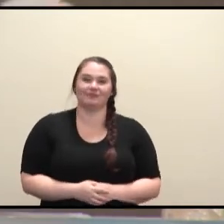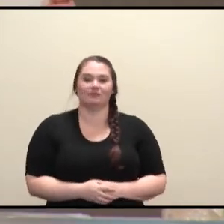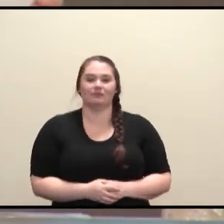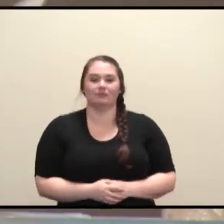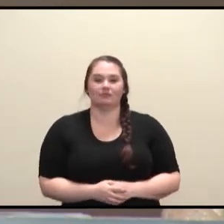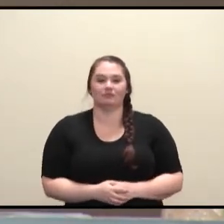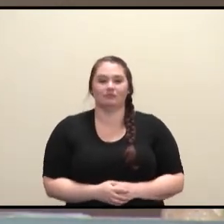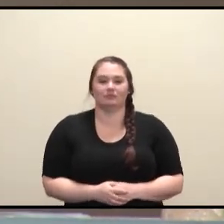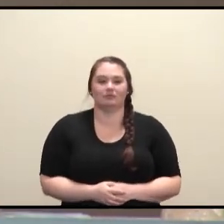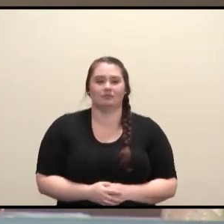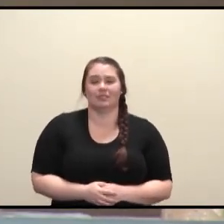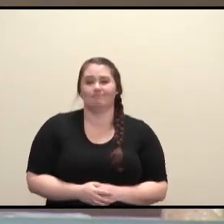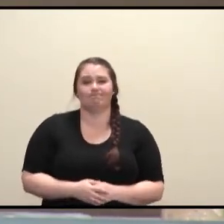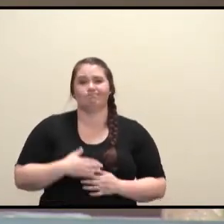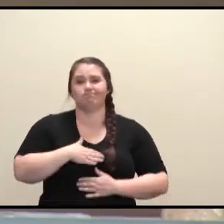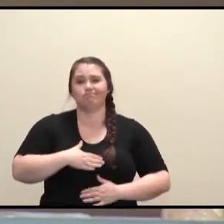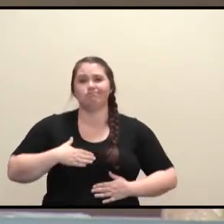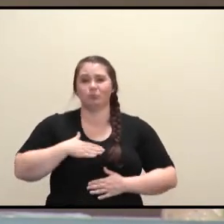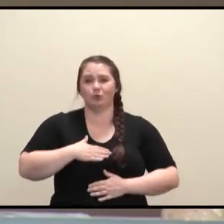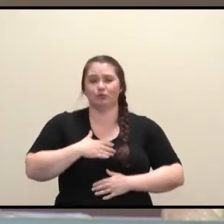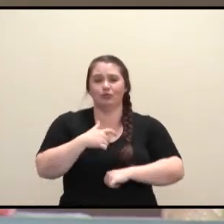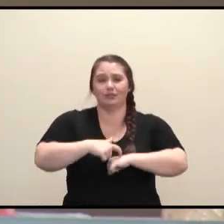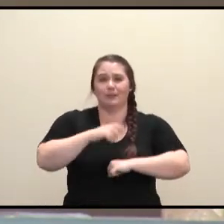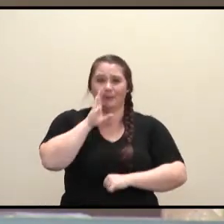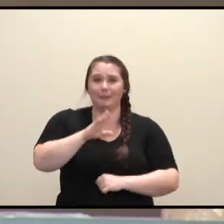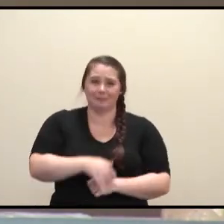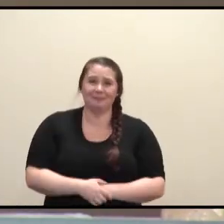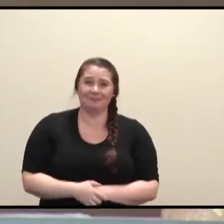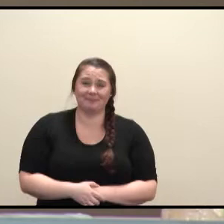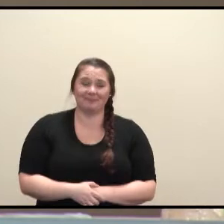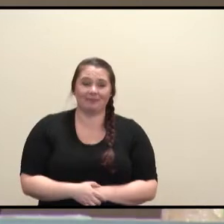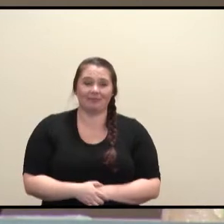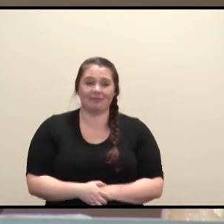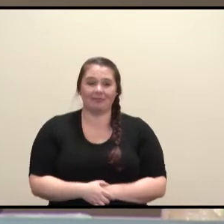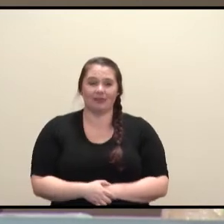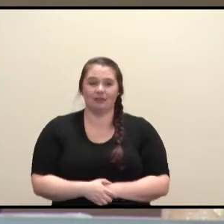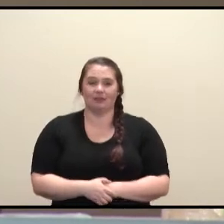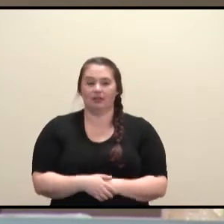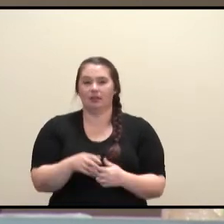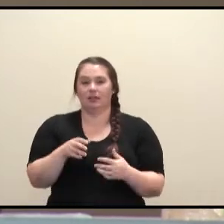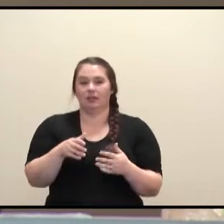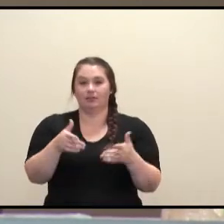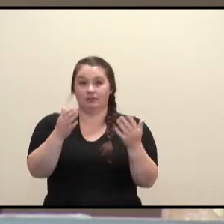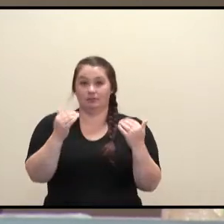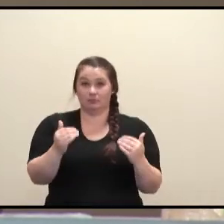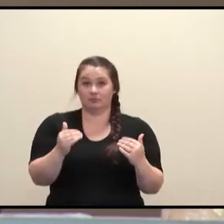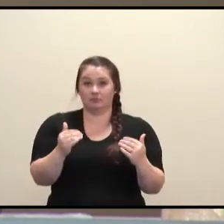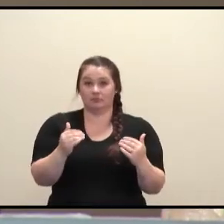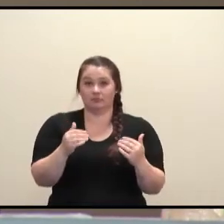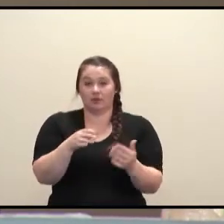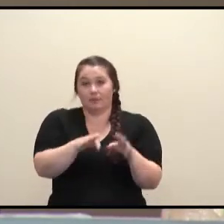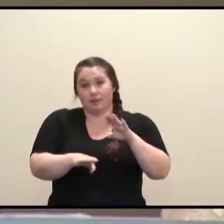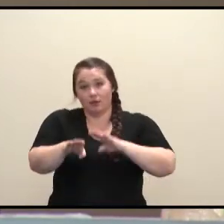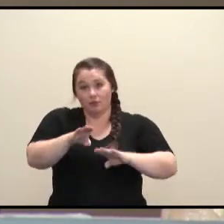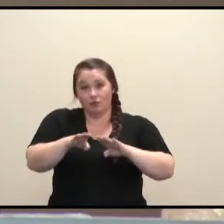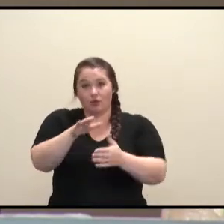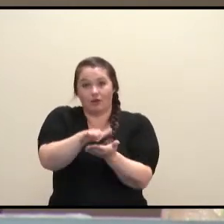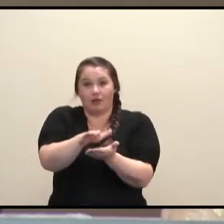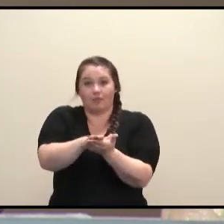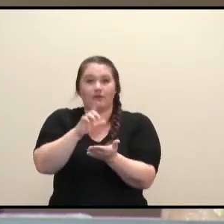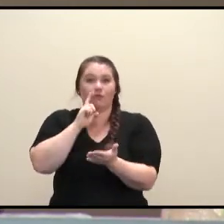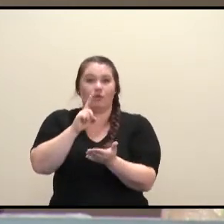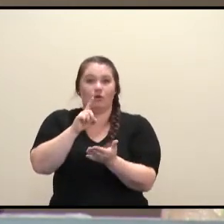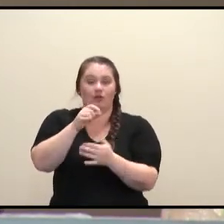graduation. Always a wonderful time. Next two items are related. Behavior Academy for campus